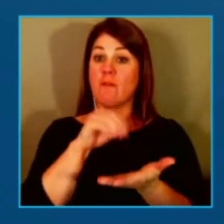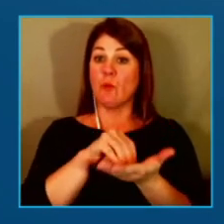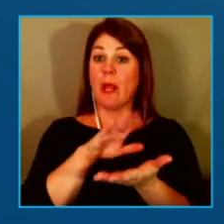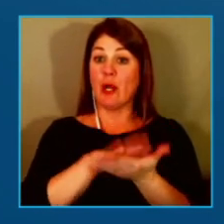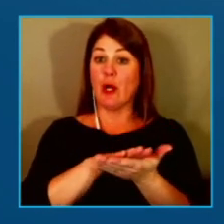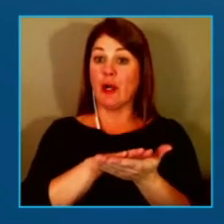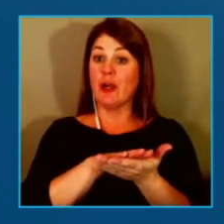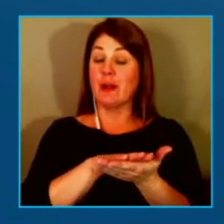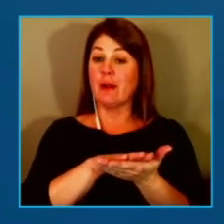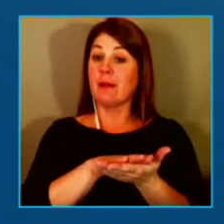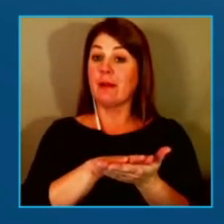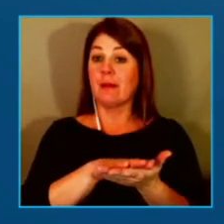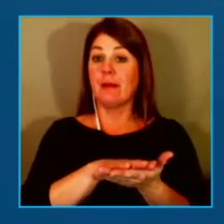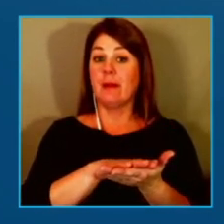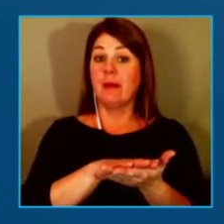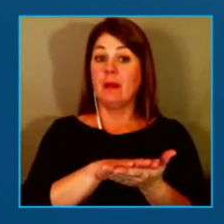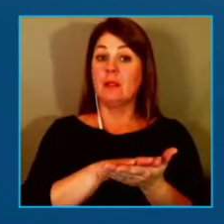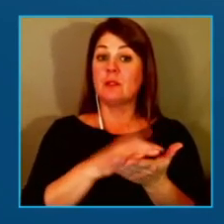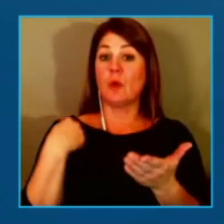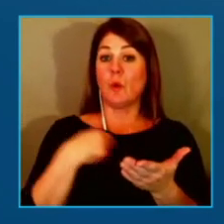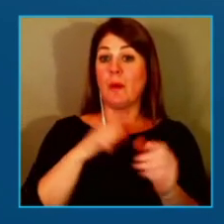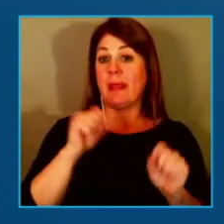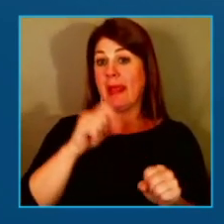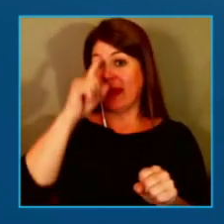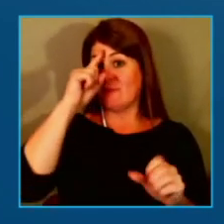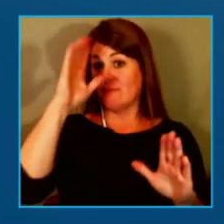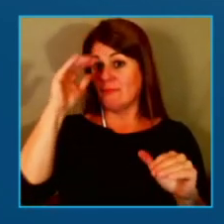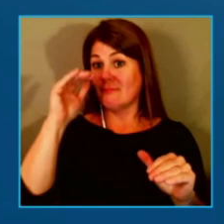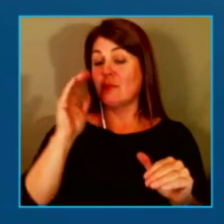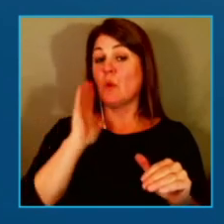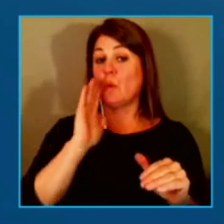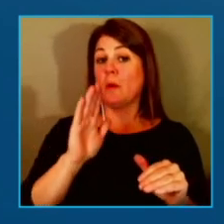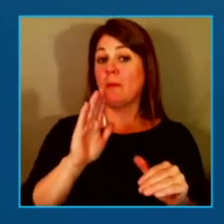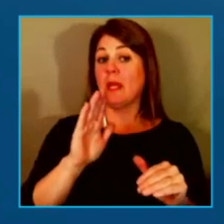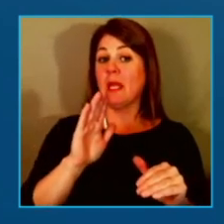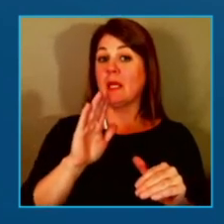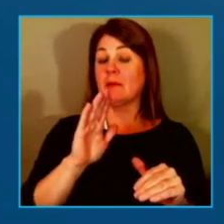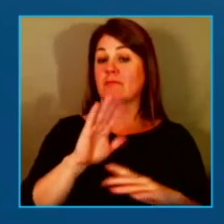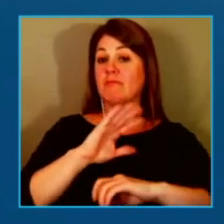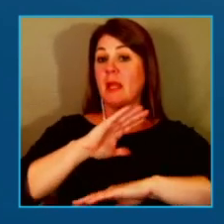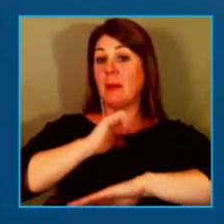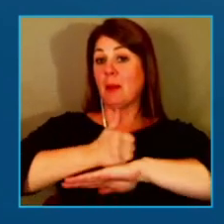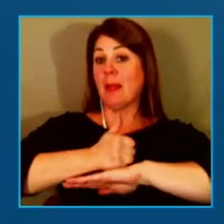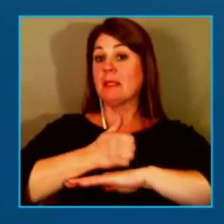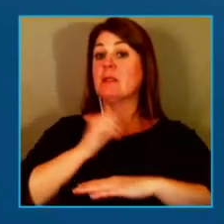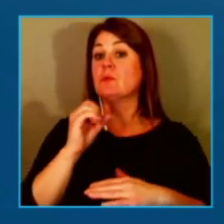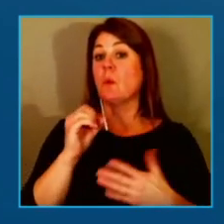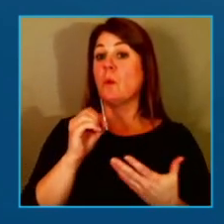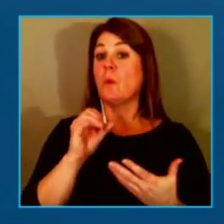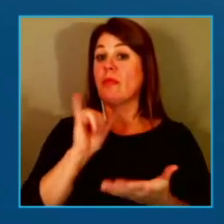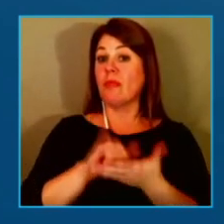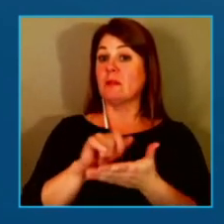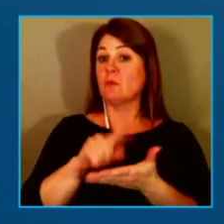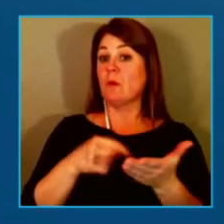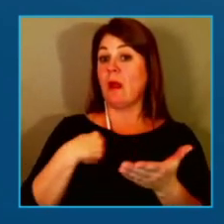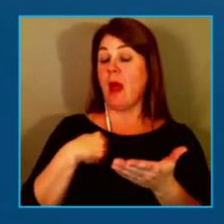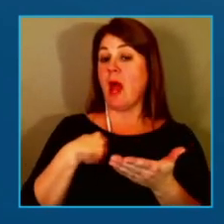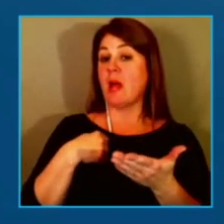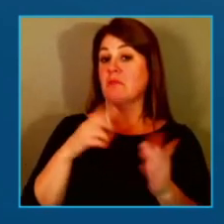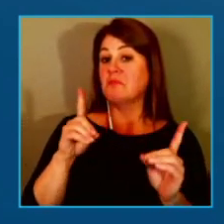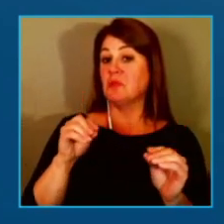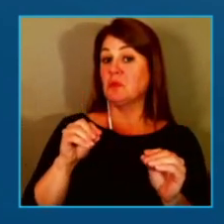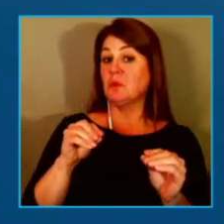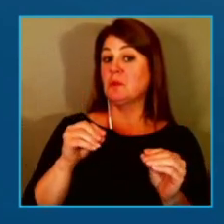and I think we can anticipate that they would be implemented. So that's what I would do is perhaps ask the chair